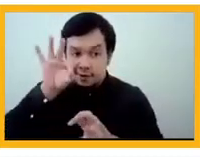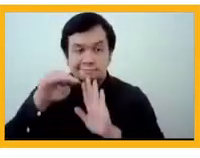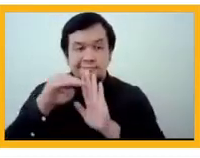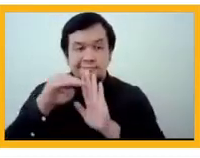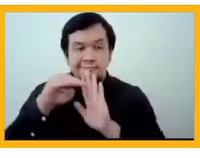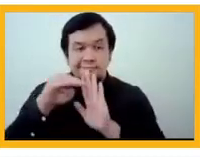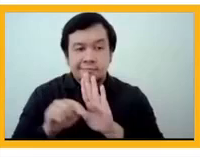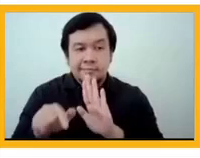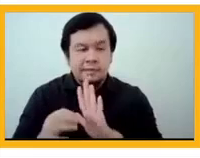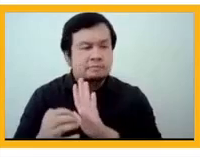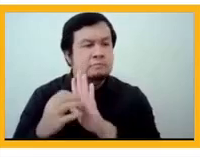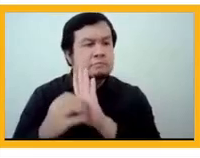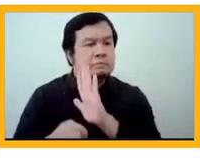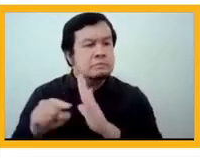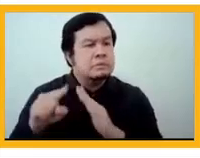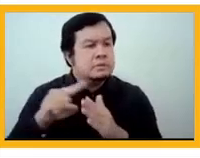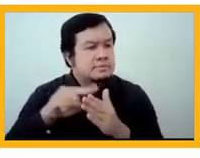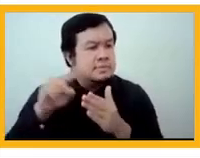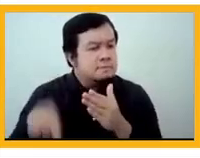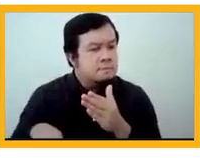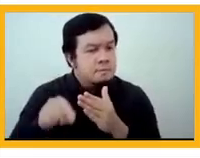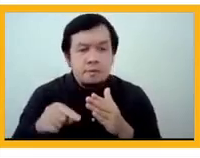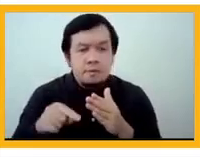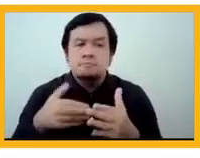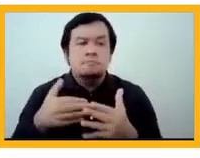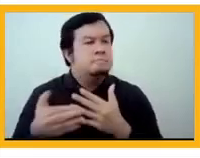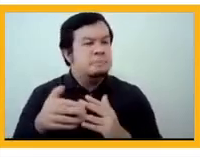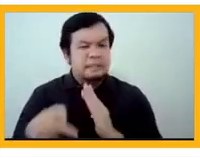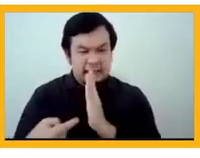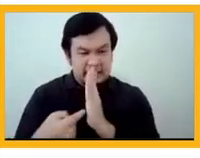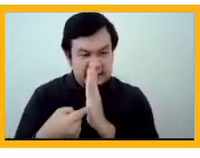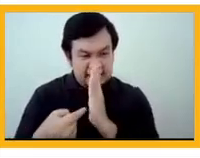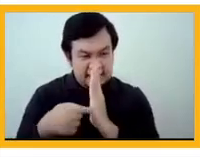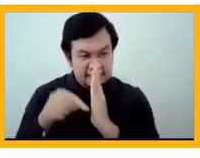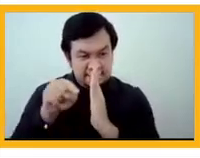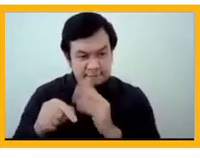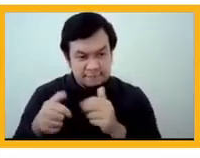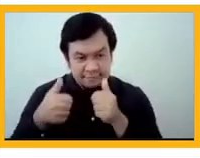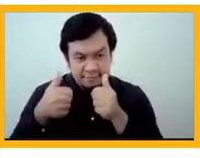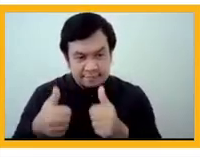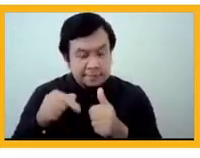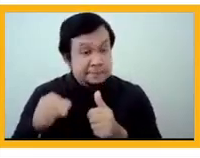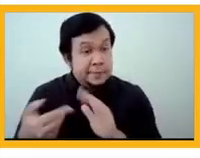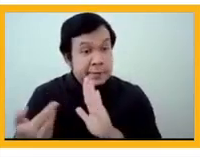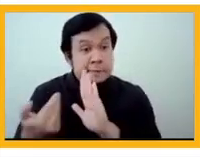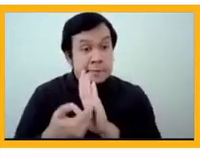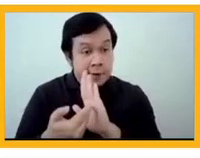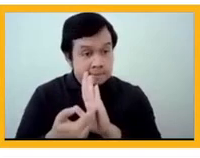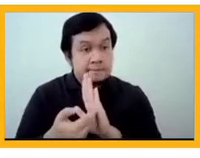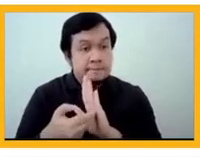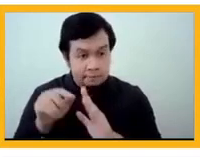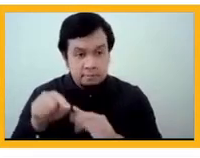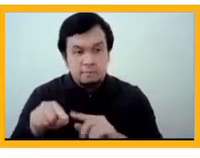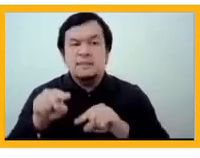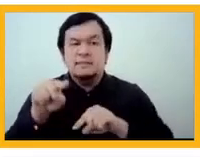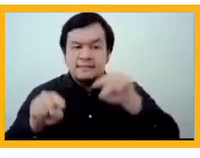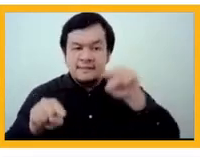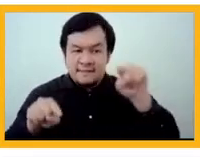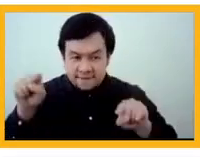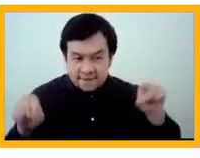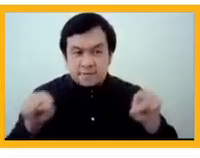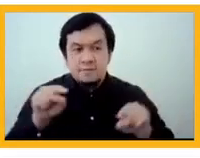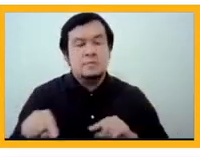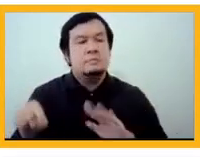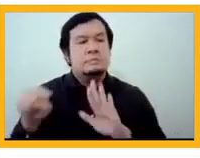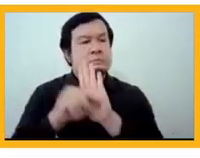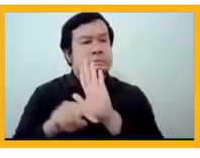this promise, the evidence is quite mixed and often quite disappointing. So, you know, you have studies, high quality studies using either randomized controlled